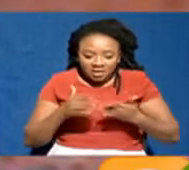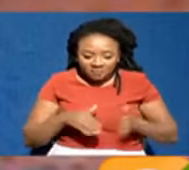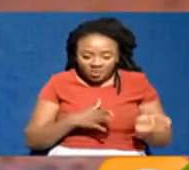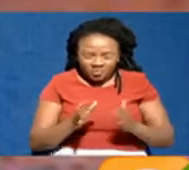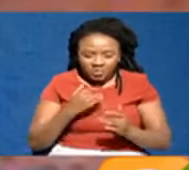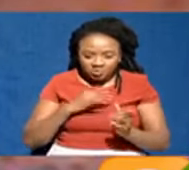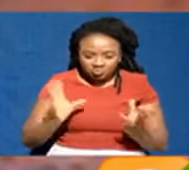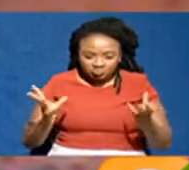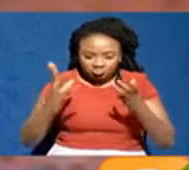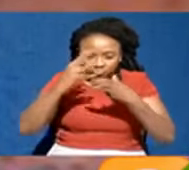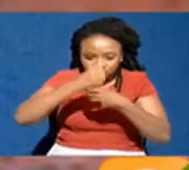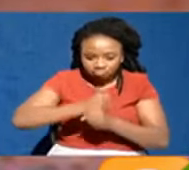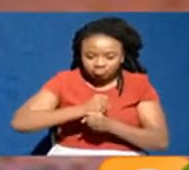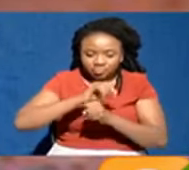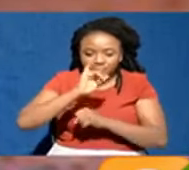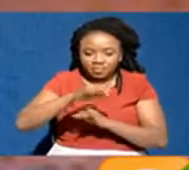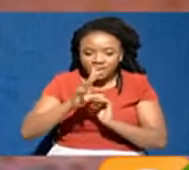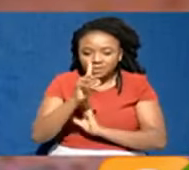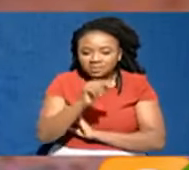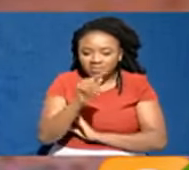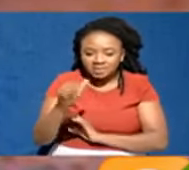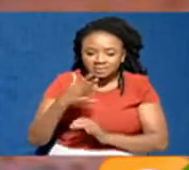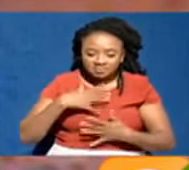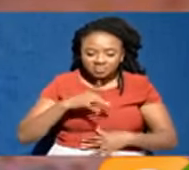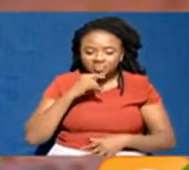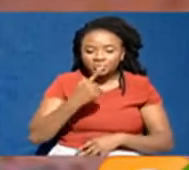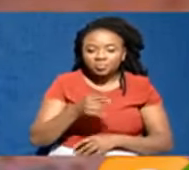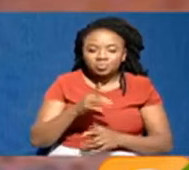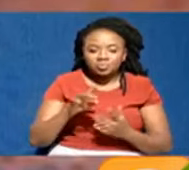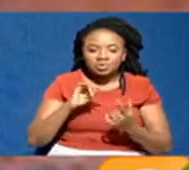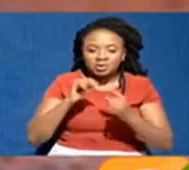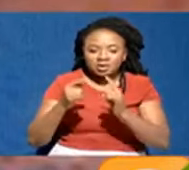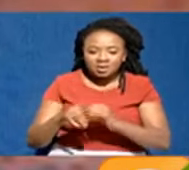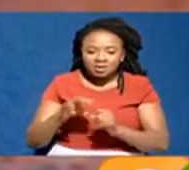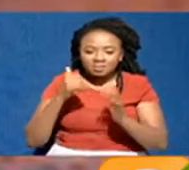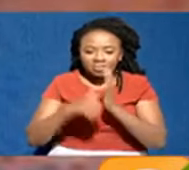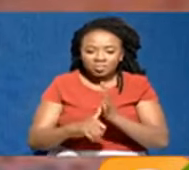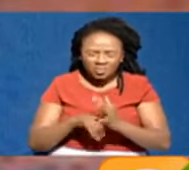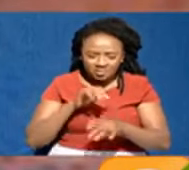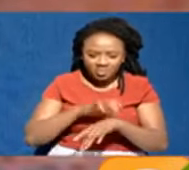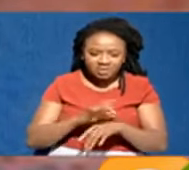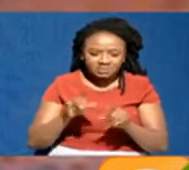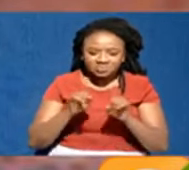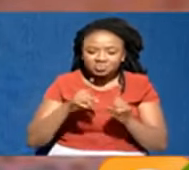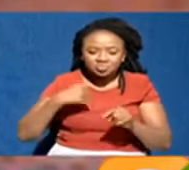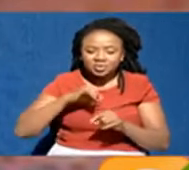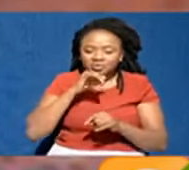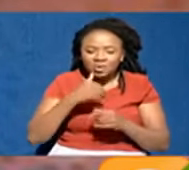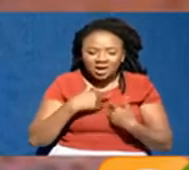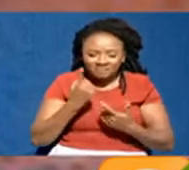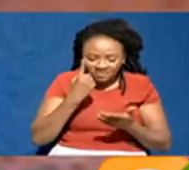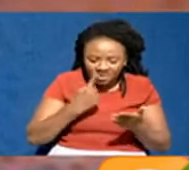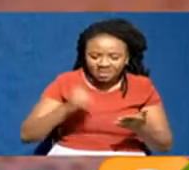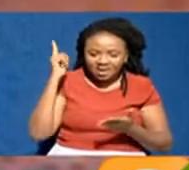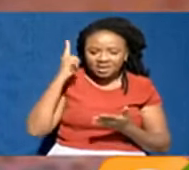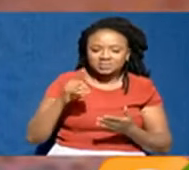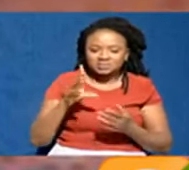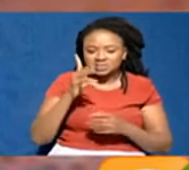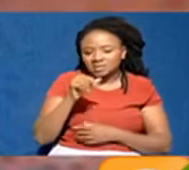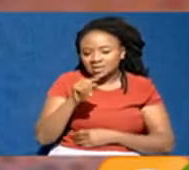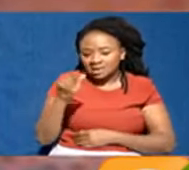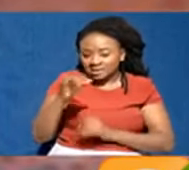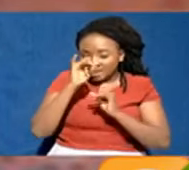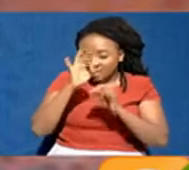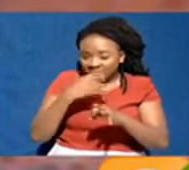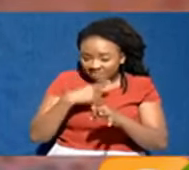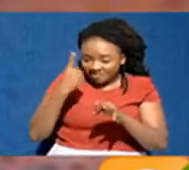combining that data on people who had hit and run and sorted the problem on the road. So we don't have accurate data. And when you don't have